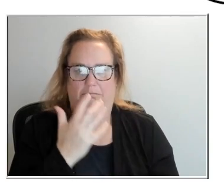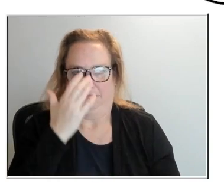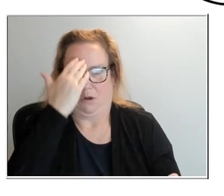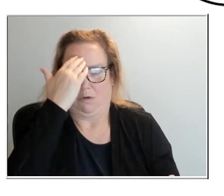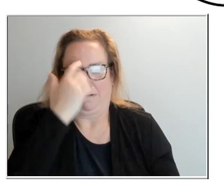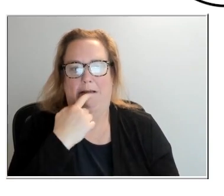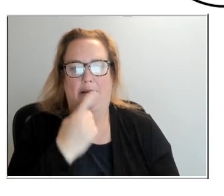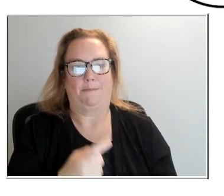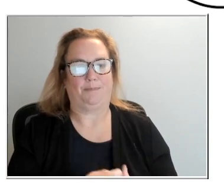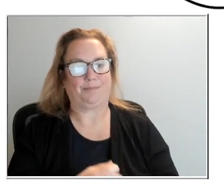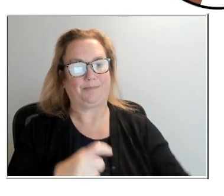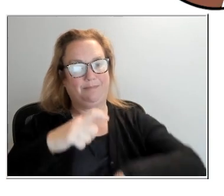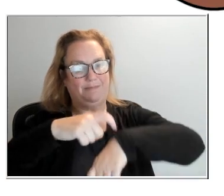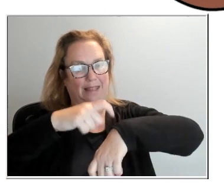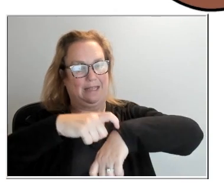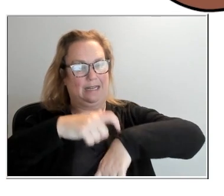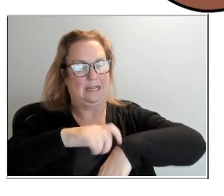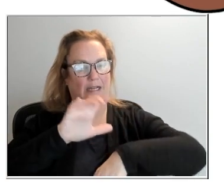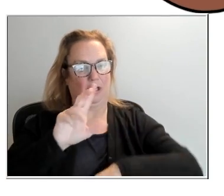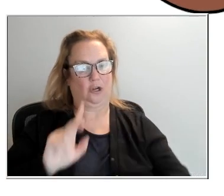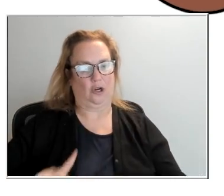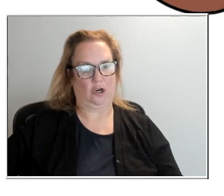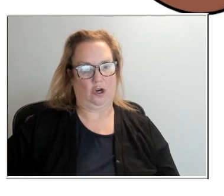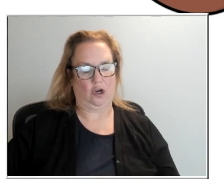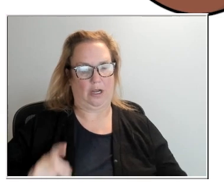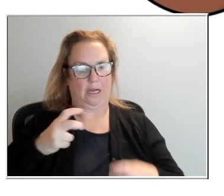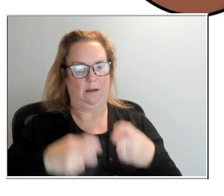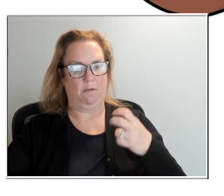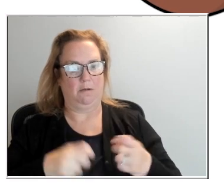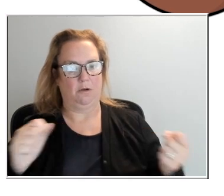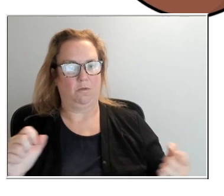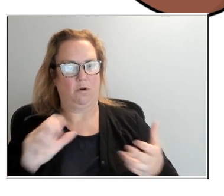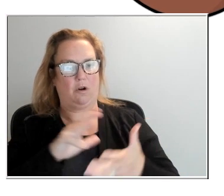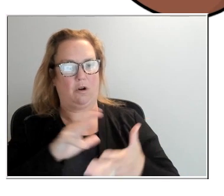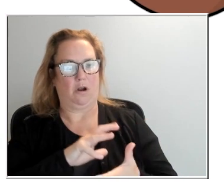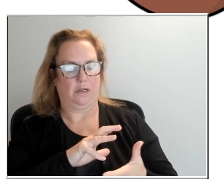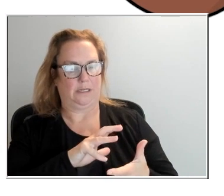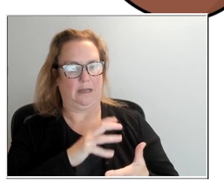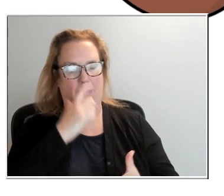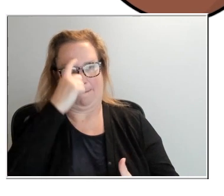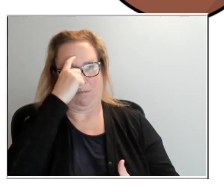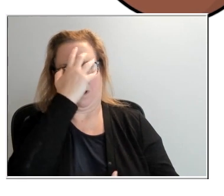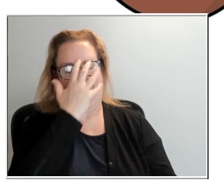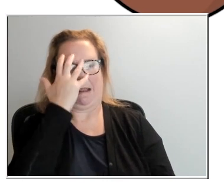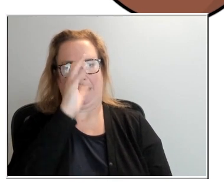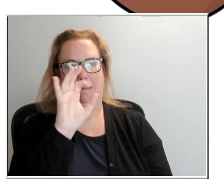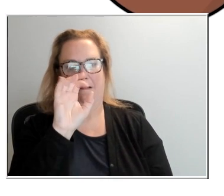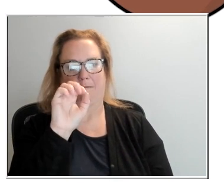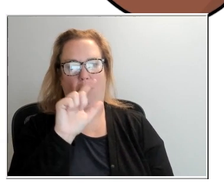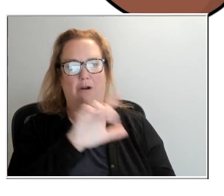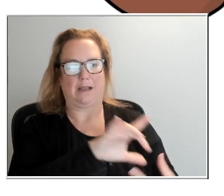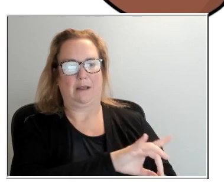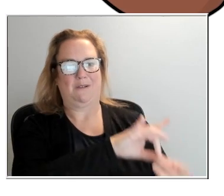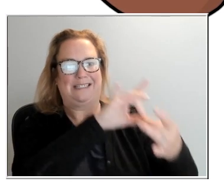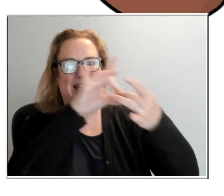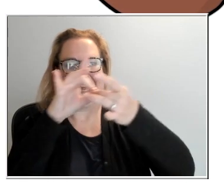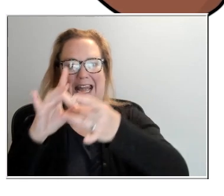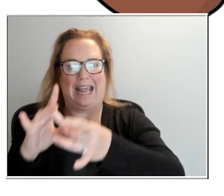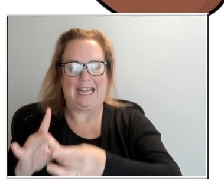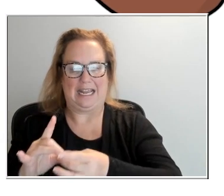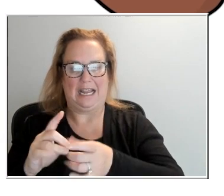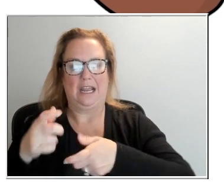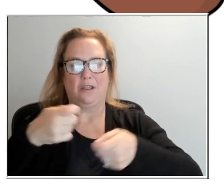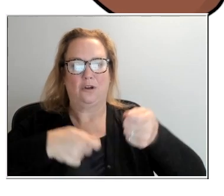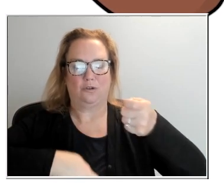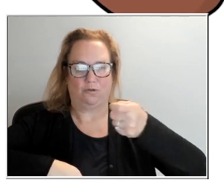at the time was her kidney problems were causing the brain fog. It was all tied together, and a transplant could give back